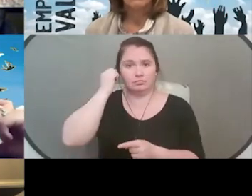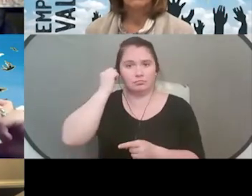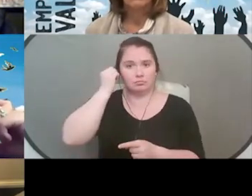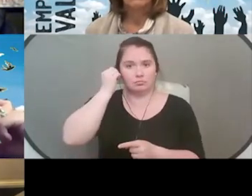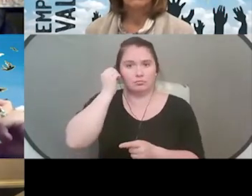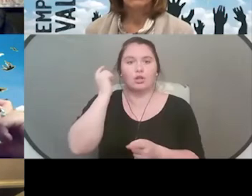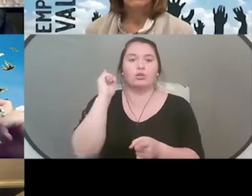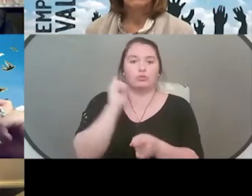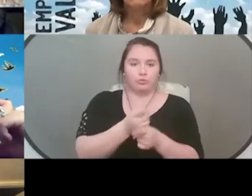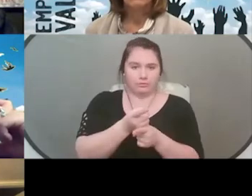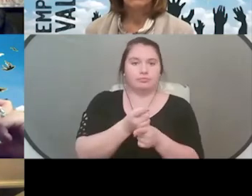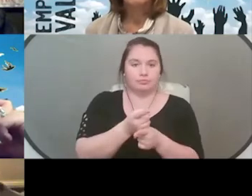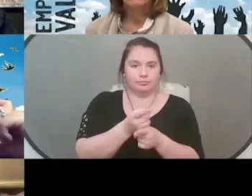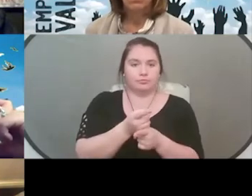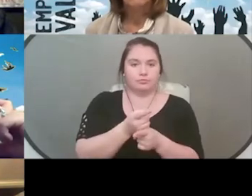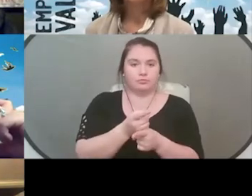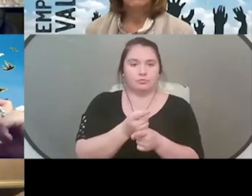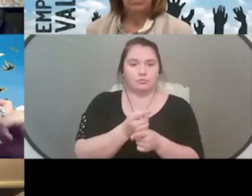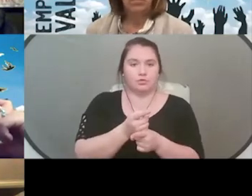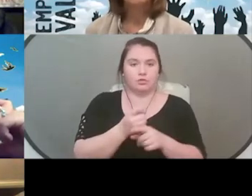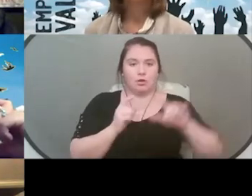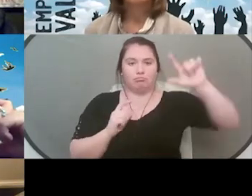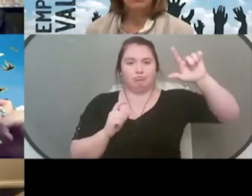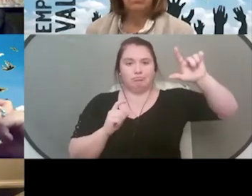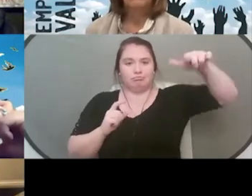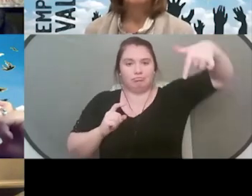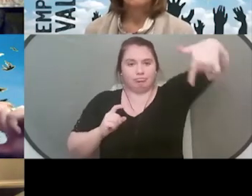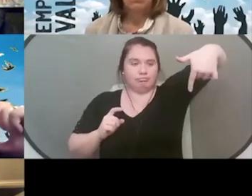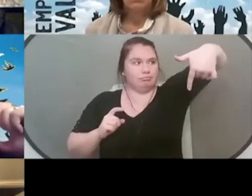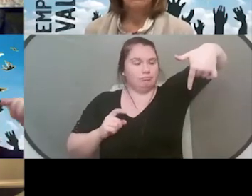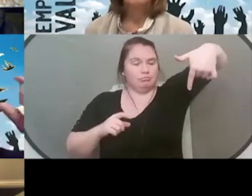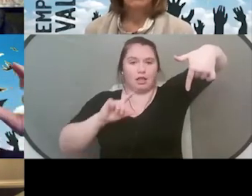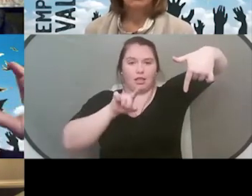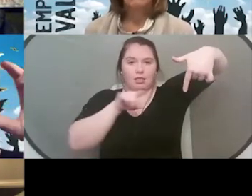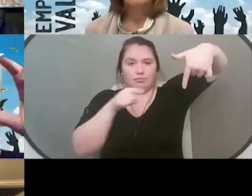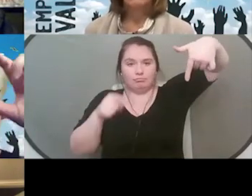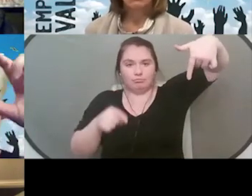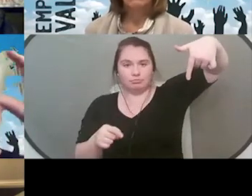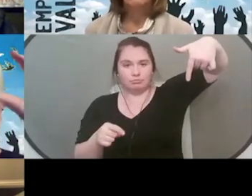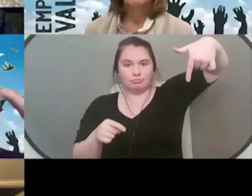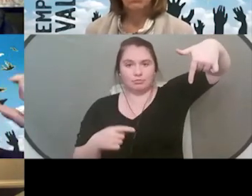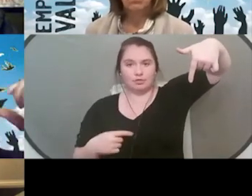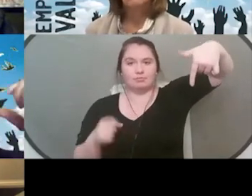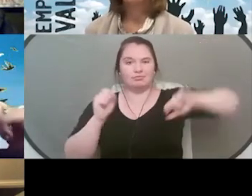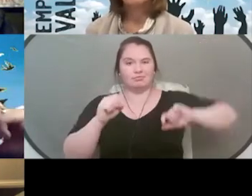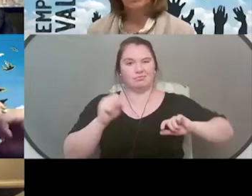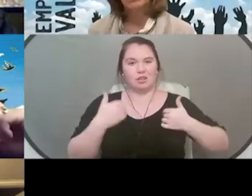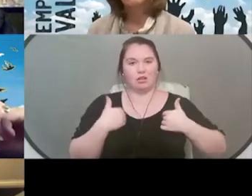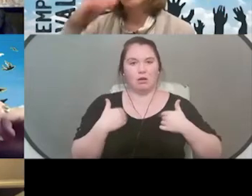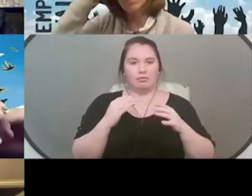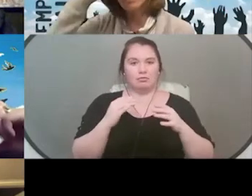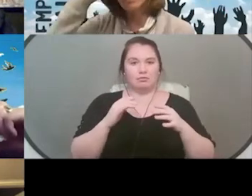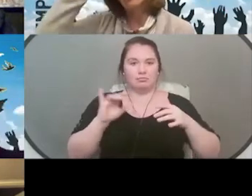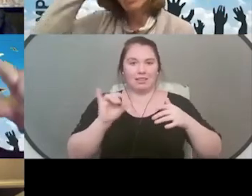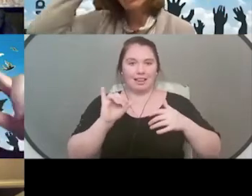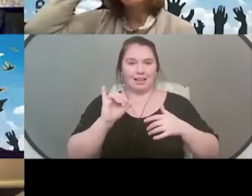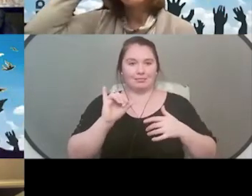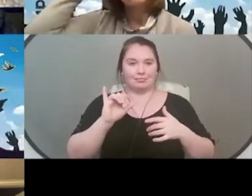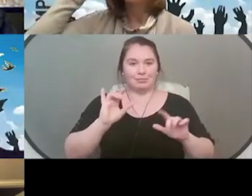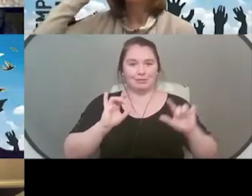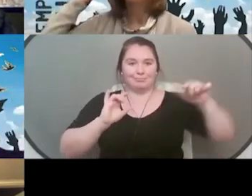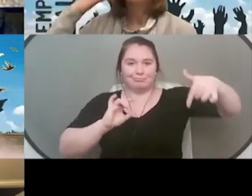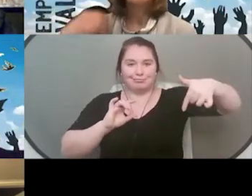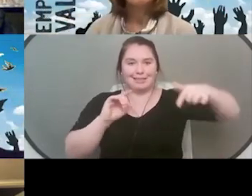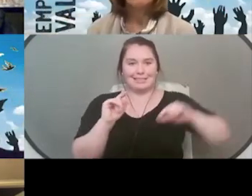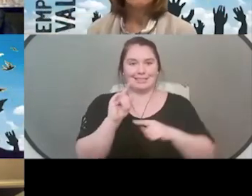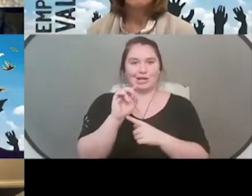Correct. Paul Tyson at the top, and then the other one kind of down along the side, like you're trying to fit that L-shaped Tetris piece. That's correct. And then across